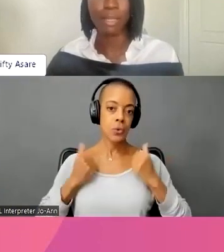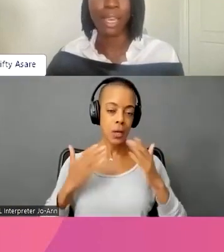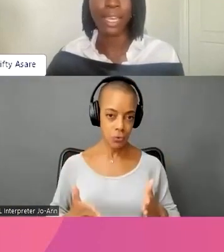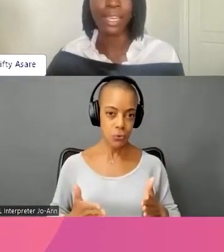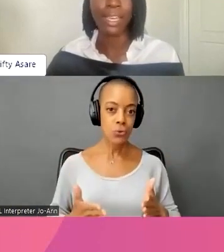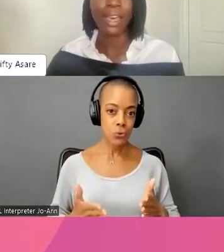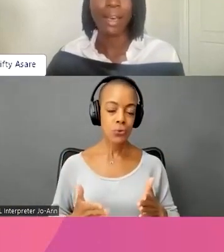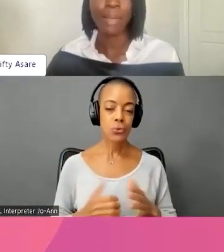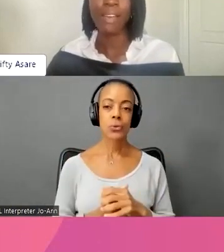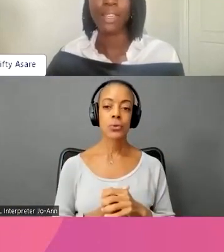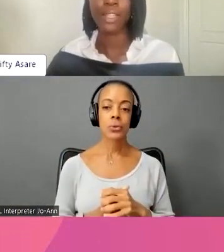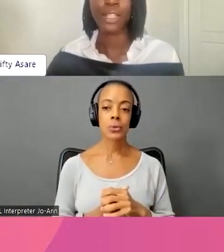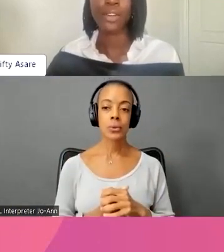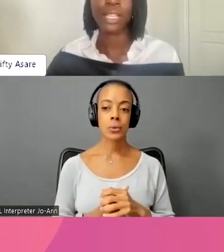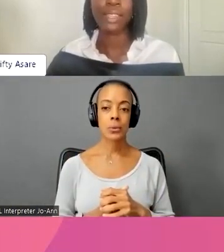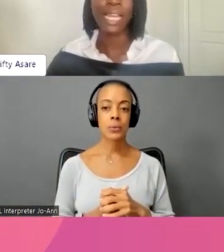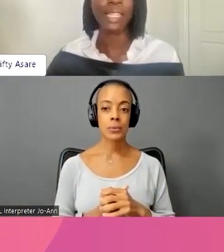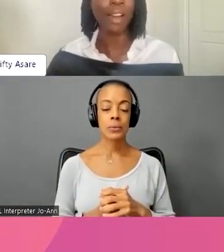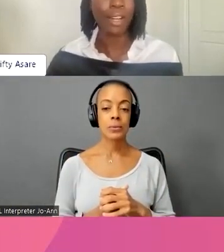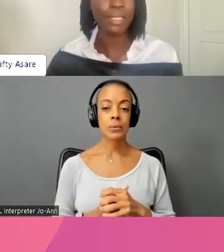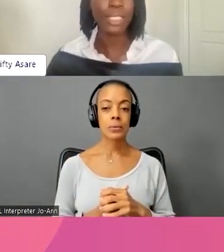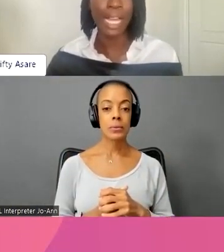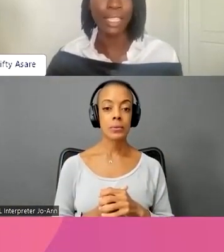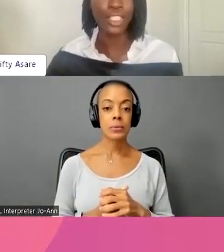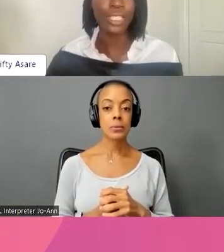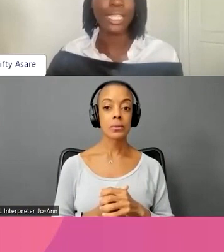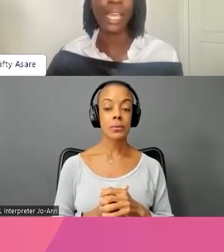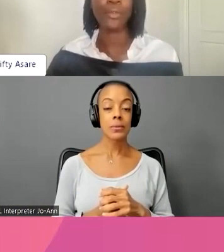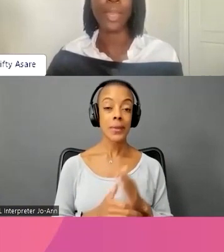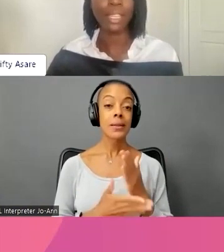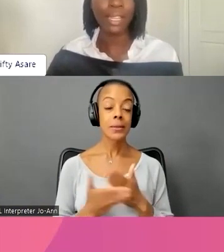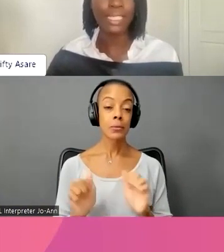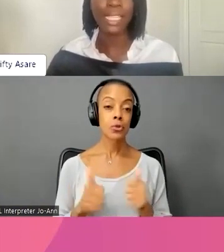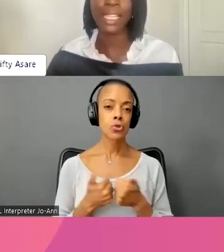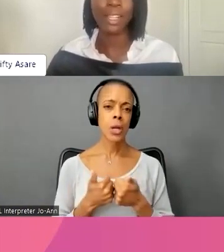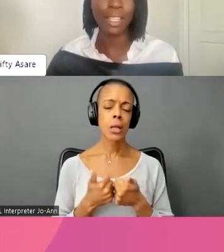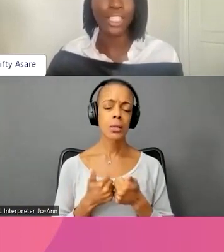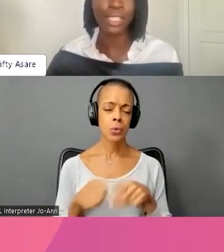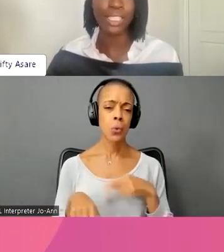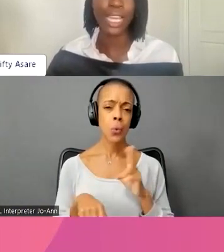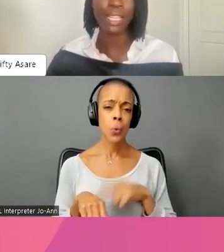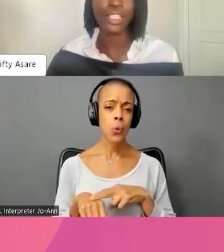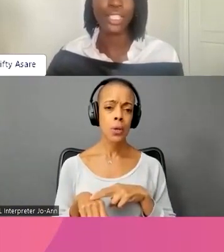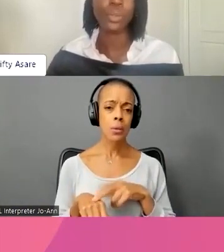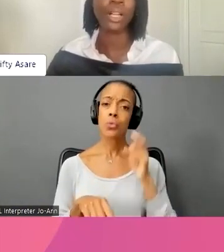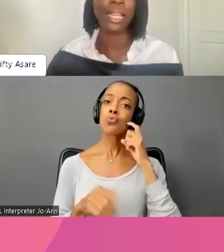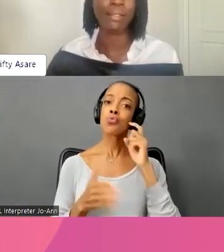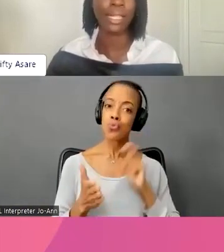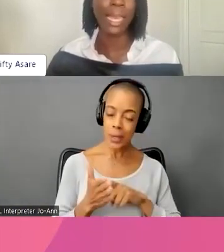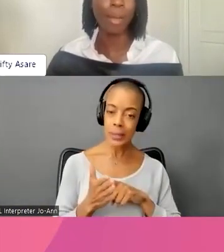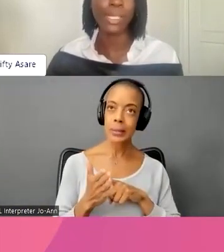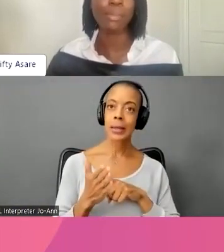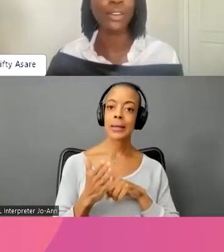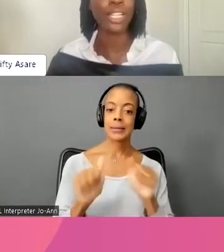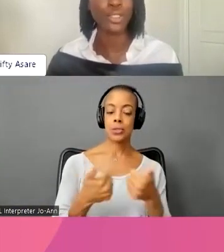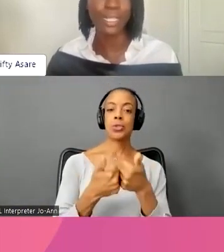IPV TBI, having noted that there are some challenges, and recognizing, acknowledging these challenges will